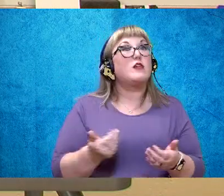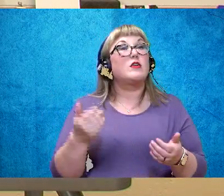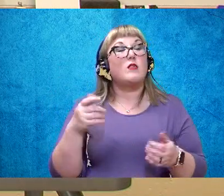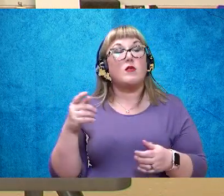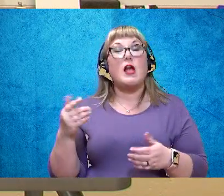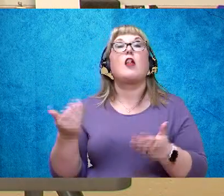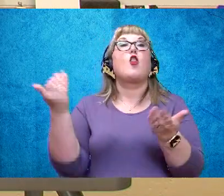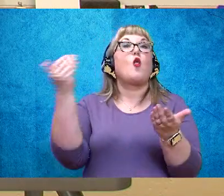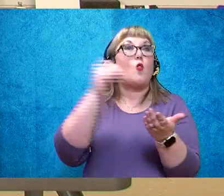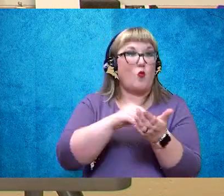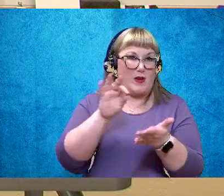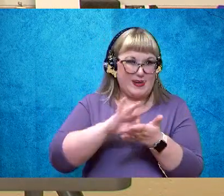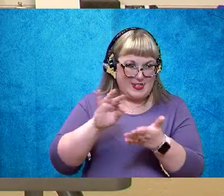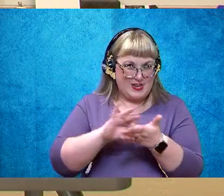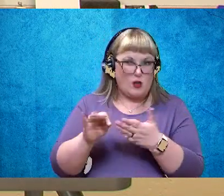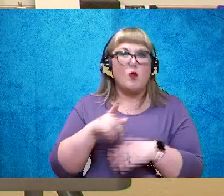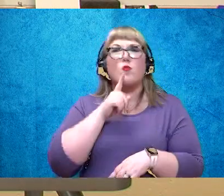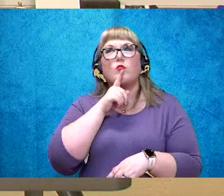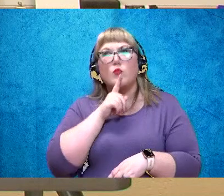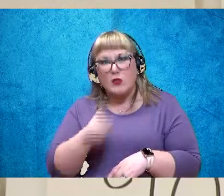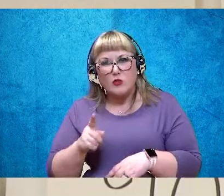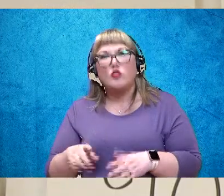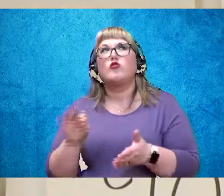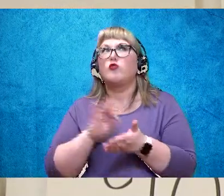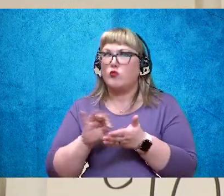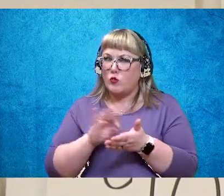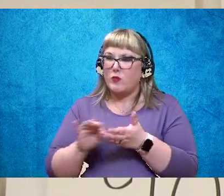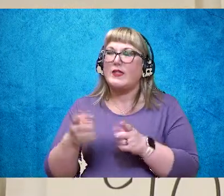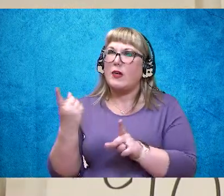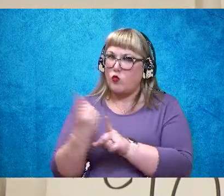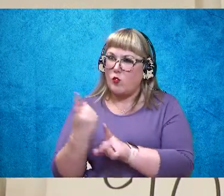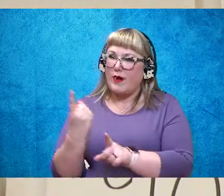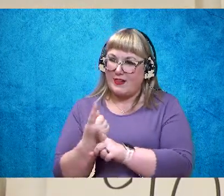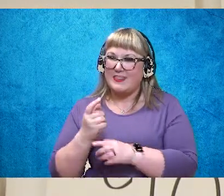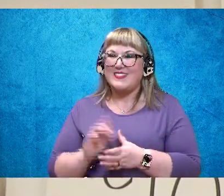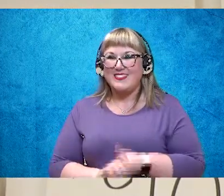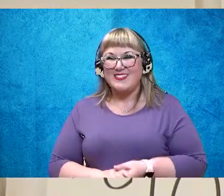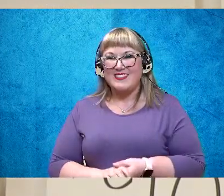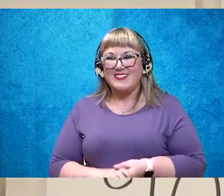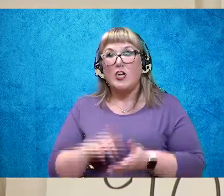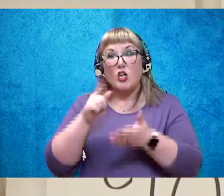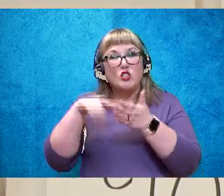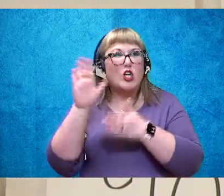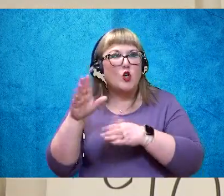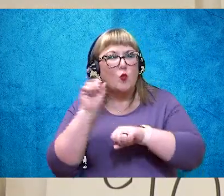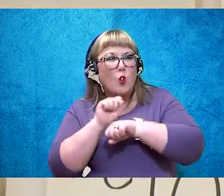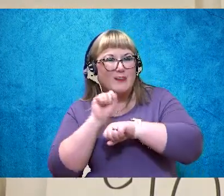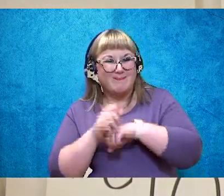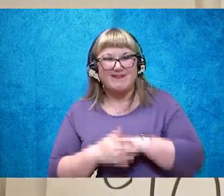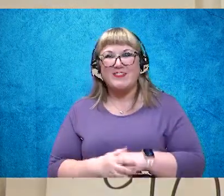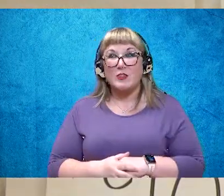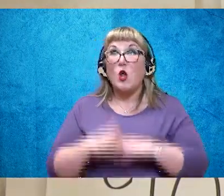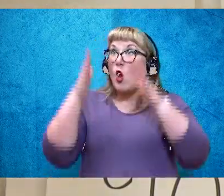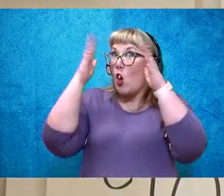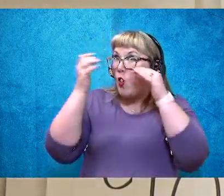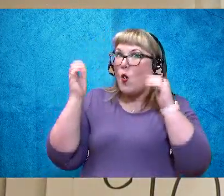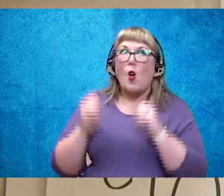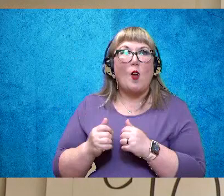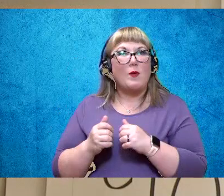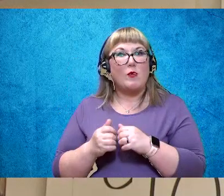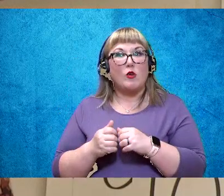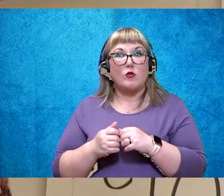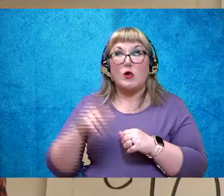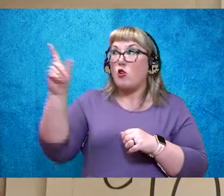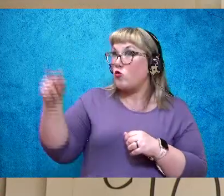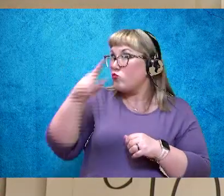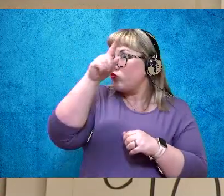always recount to make sure that we've counted them correctly to check our work. So I hope that you cross out